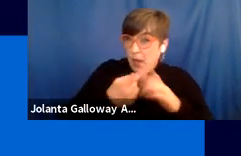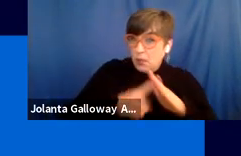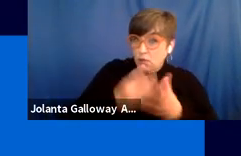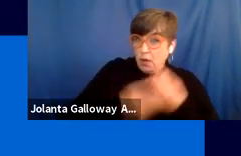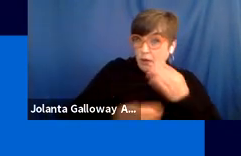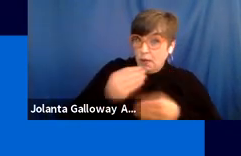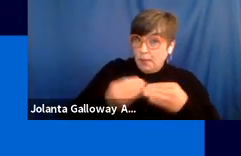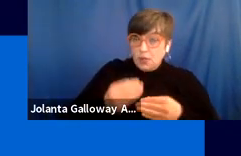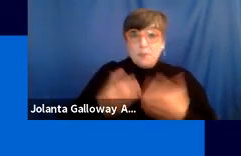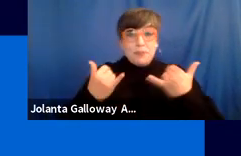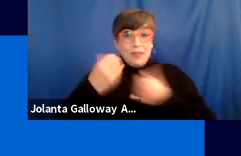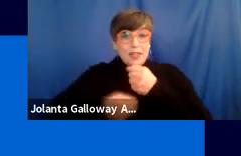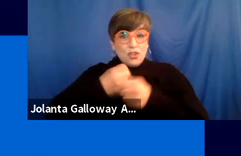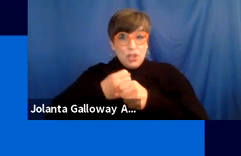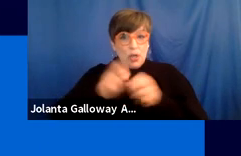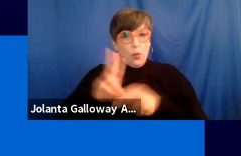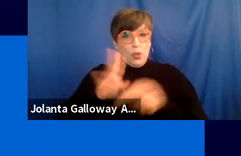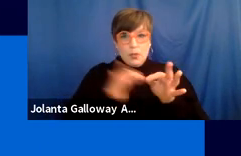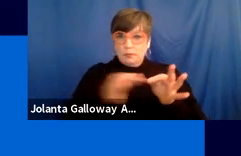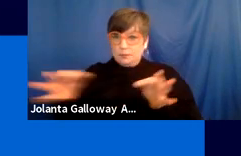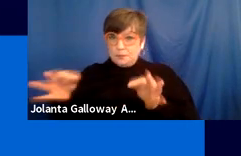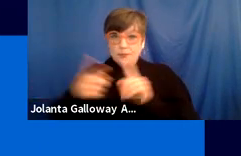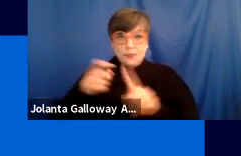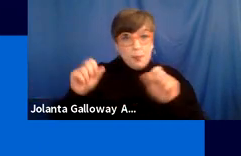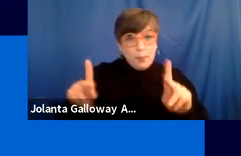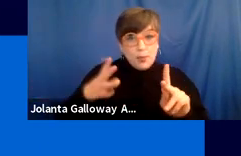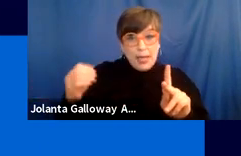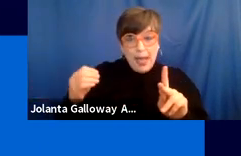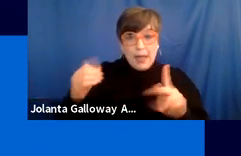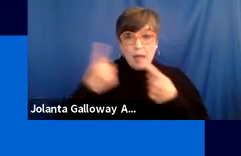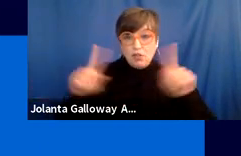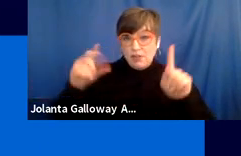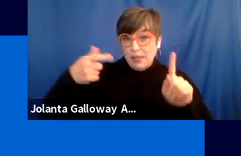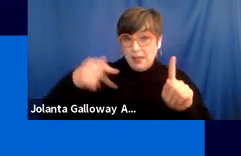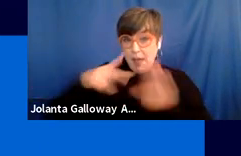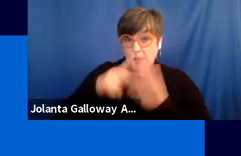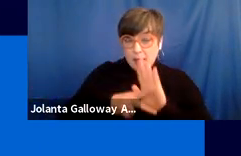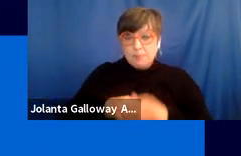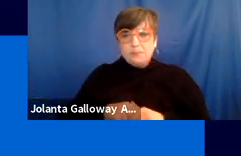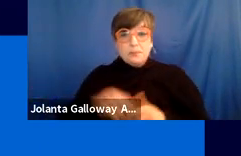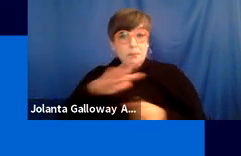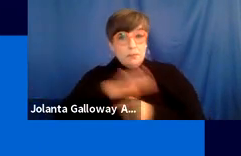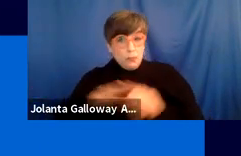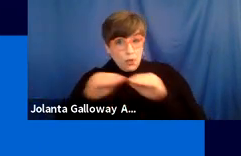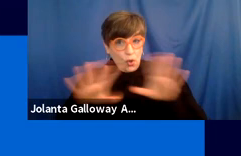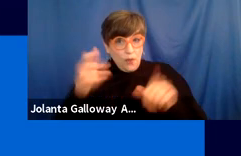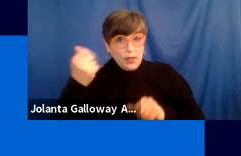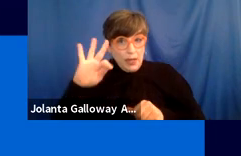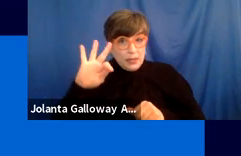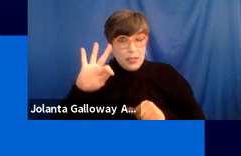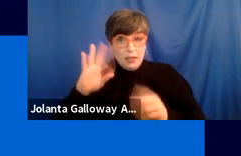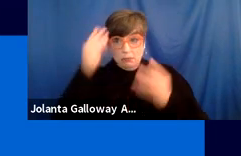this year, rooted in this statement from the opportunity and achievement gap policy. As COVID-19 has revealed the